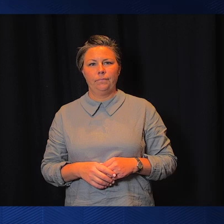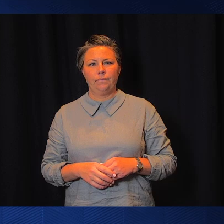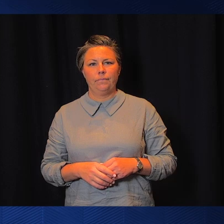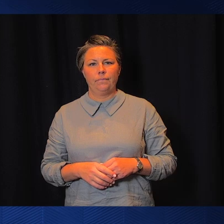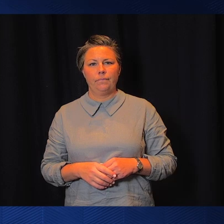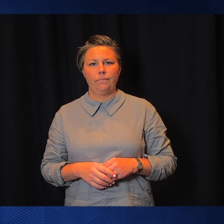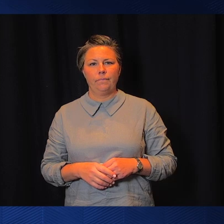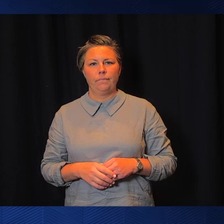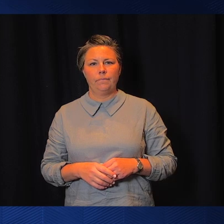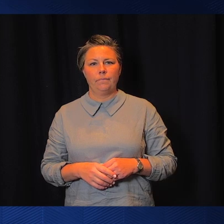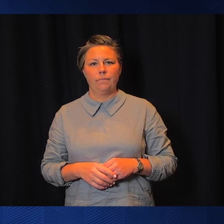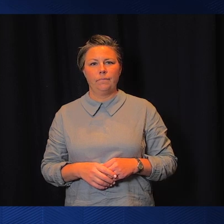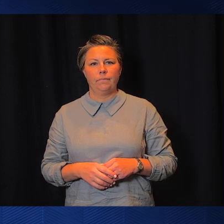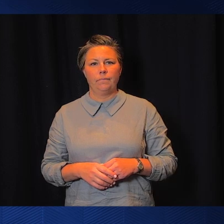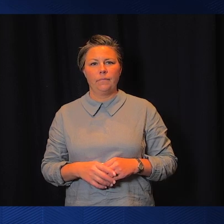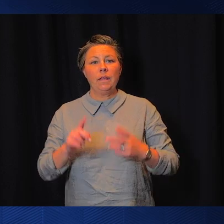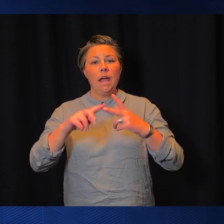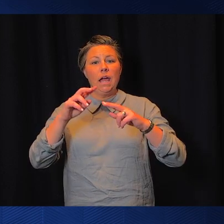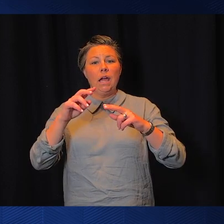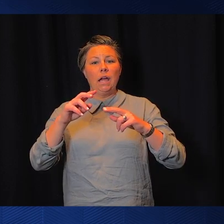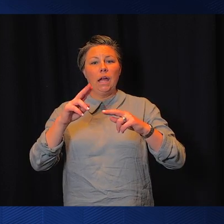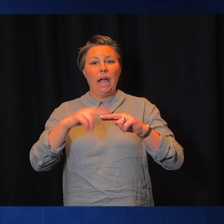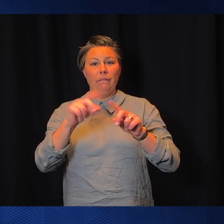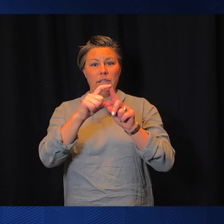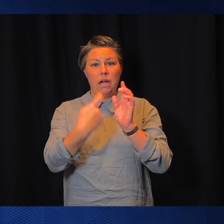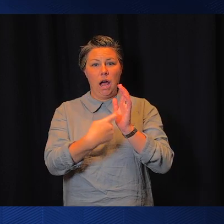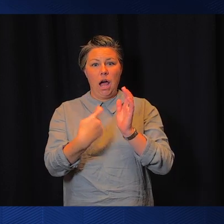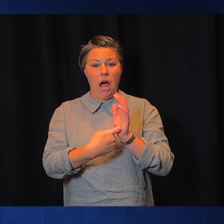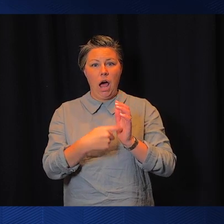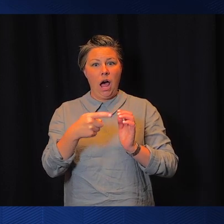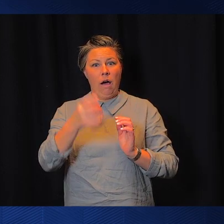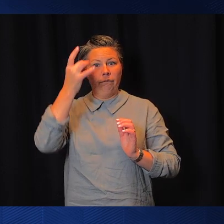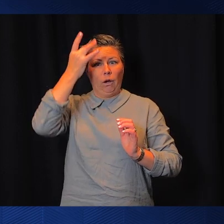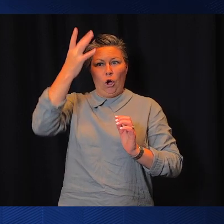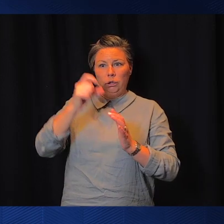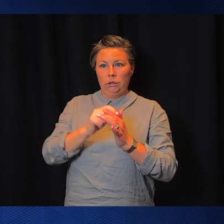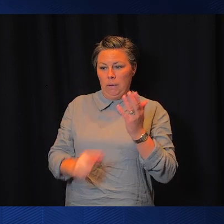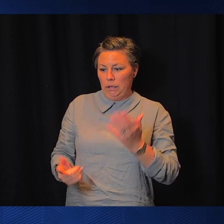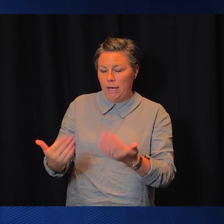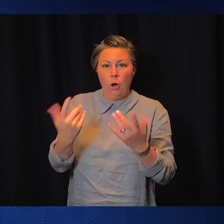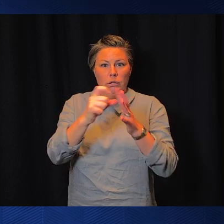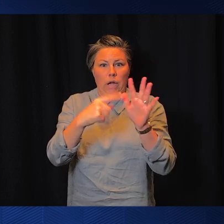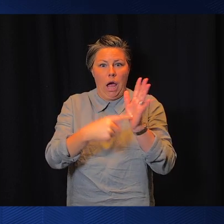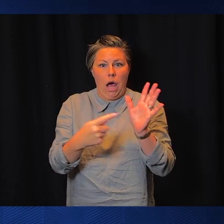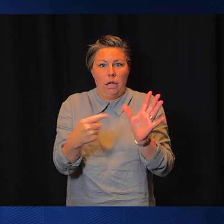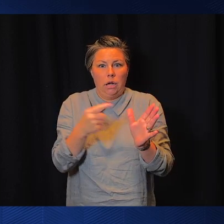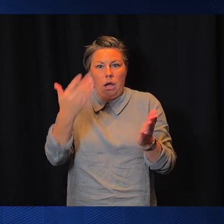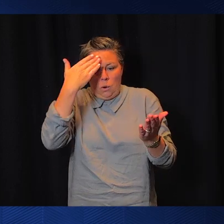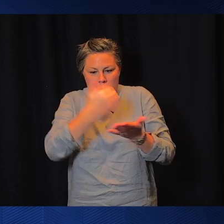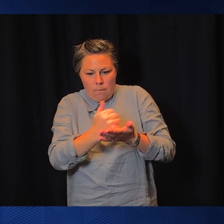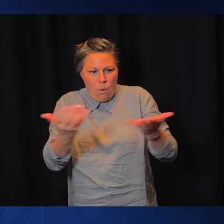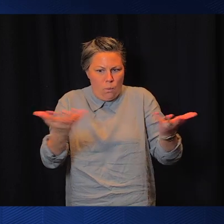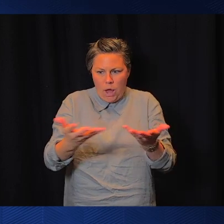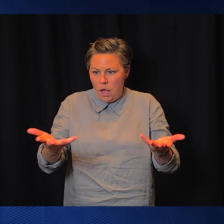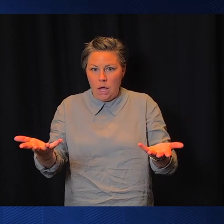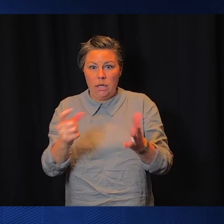When DRR processes fail to collect disability data, we cannot be